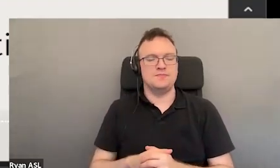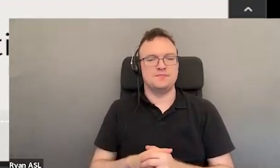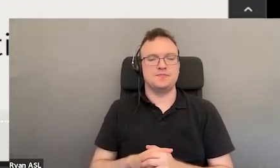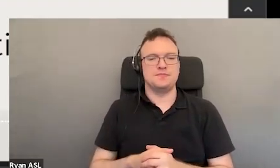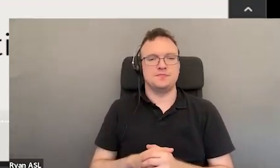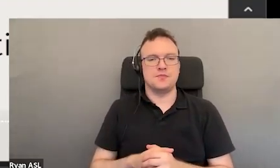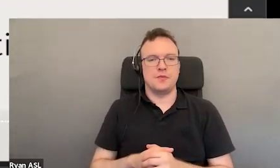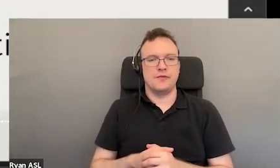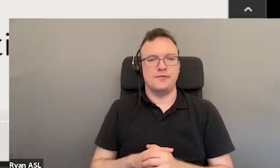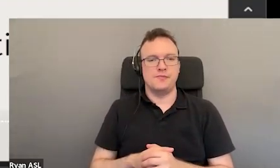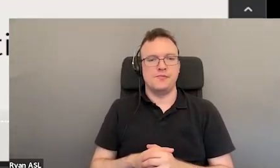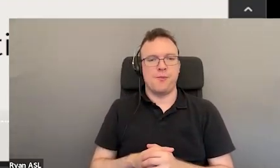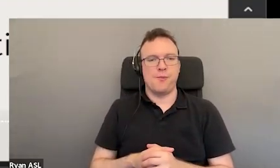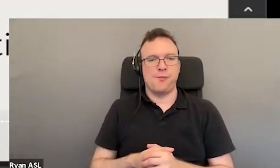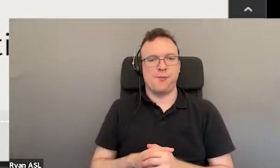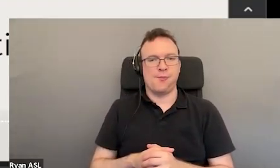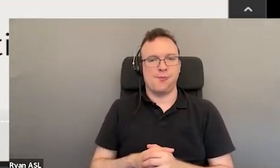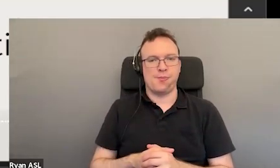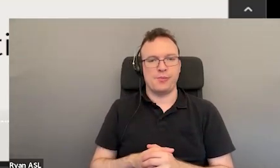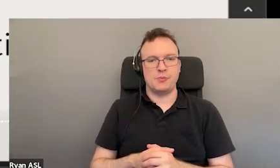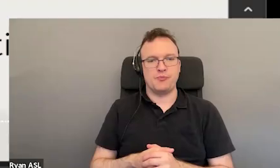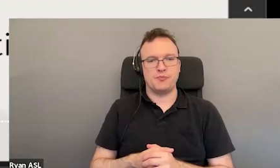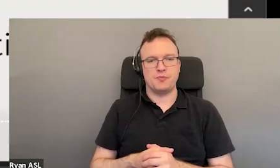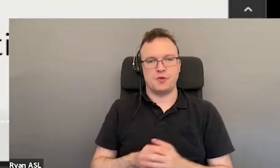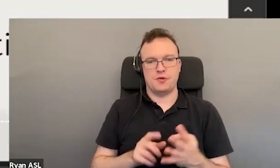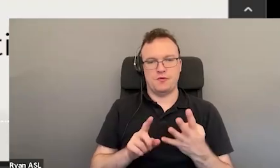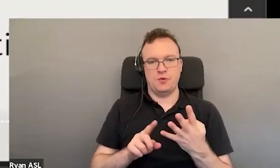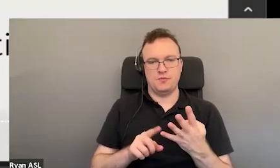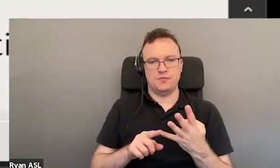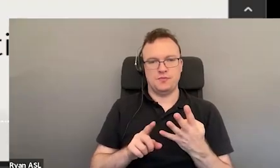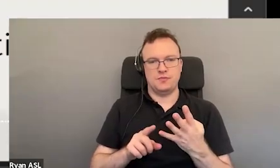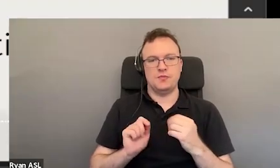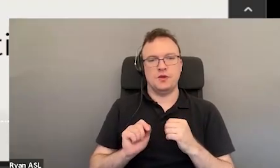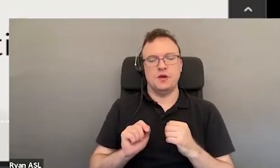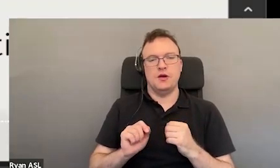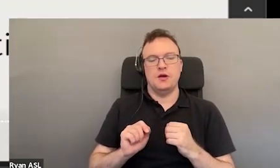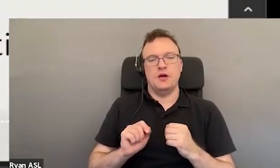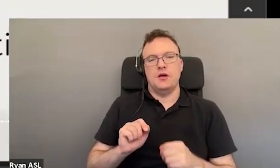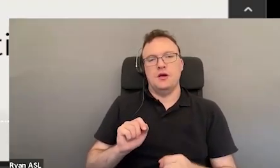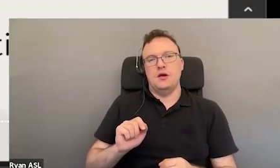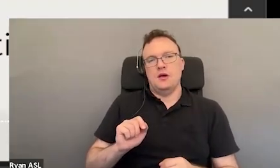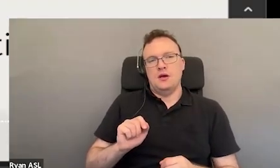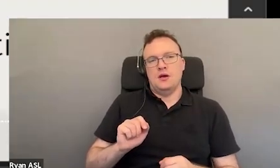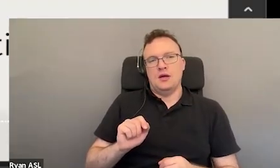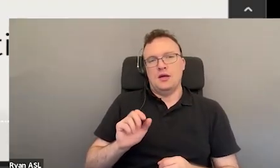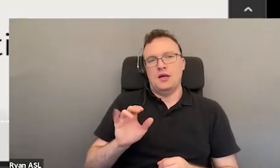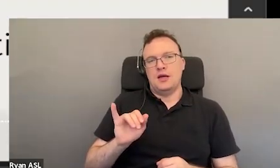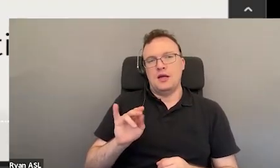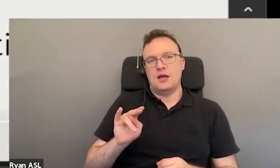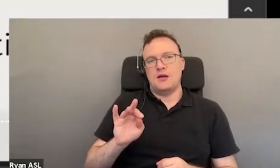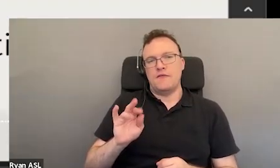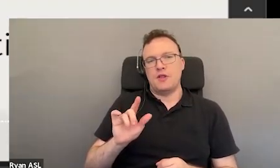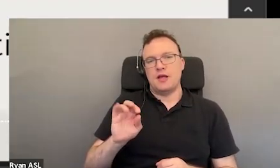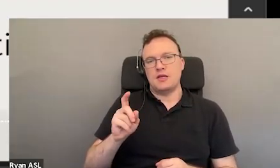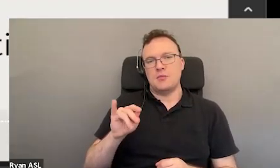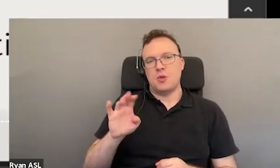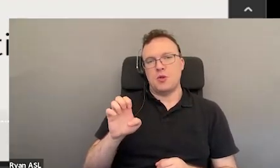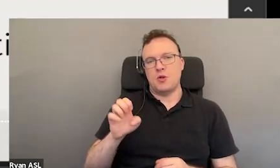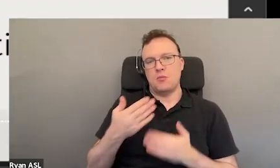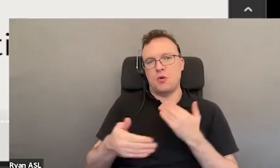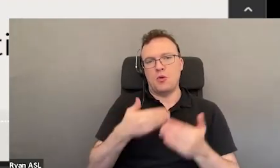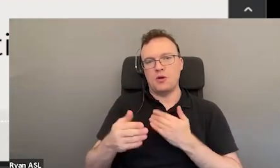as we go ahead. Fourth, let's talk a little bit about inflexible